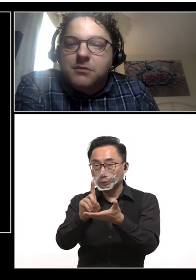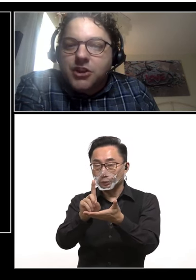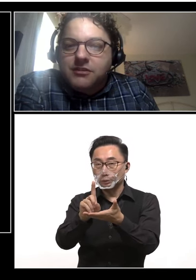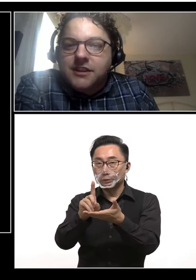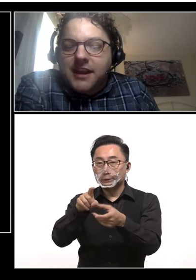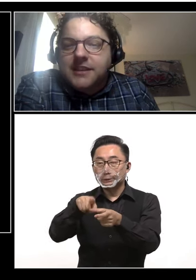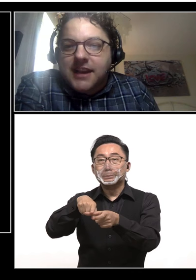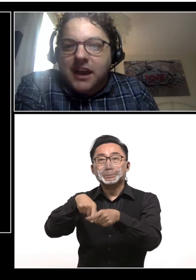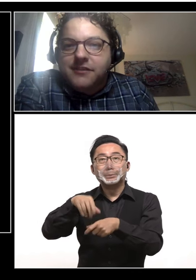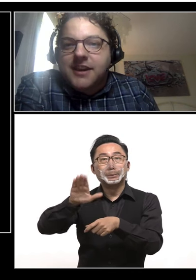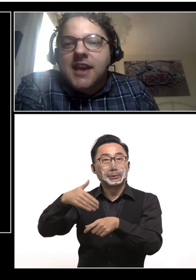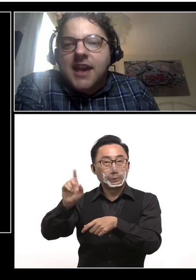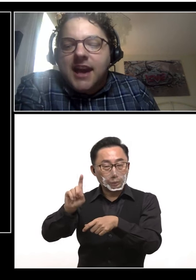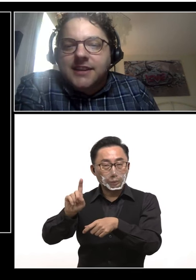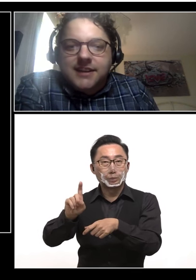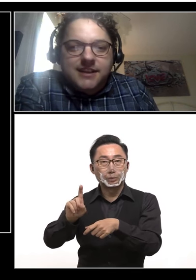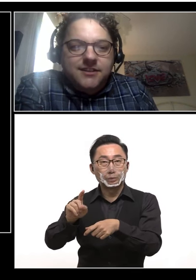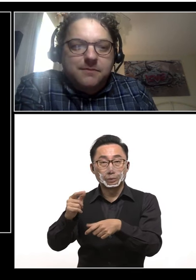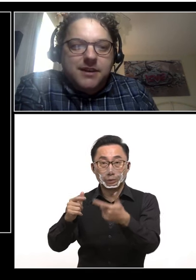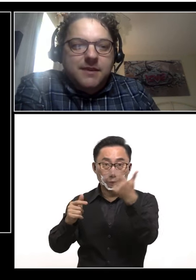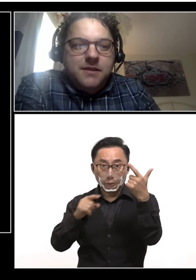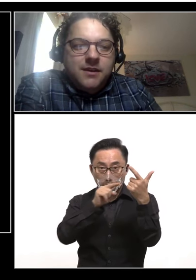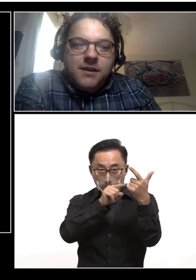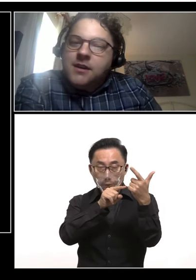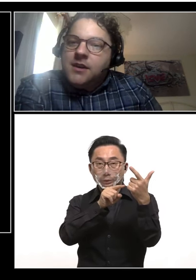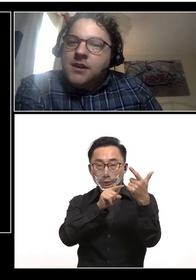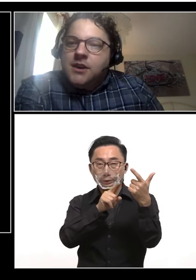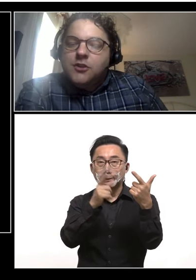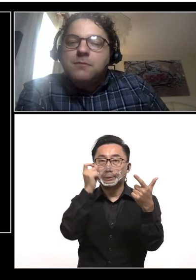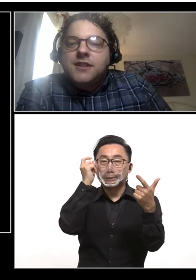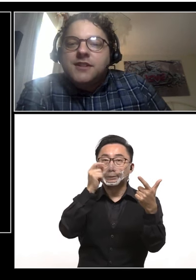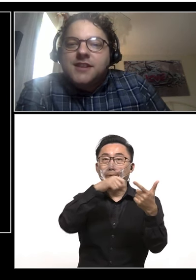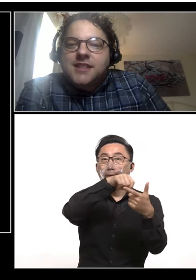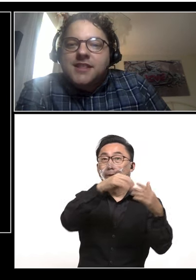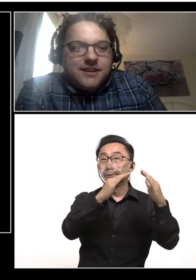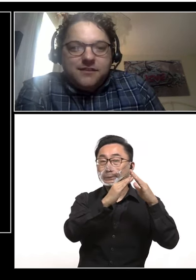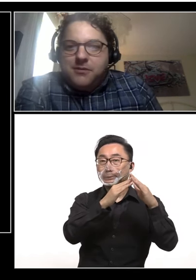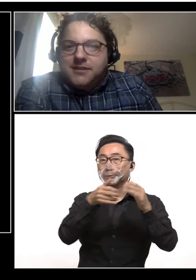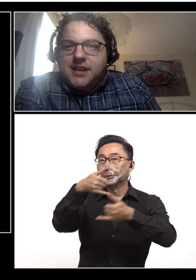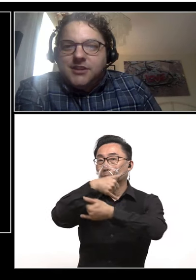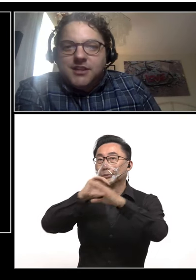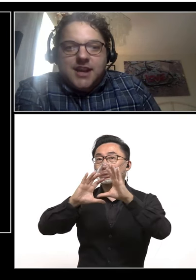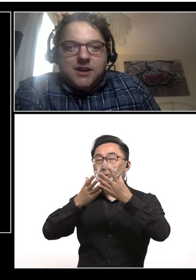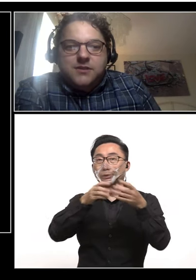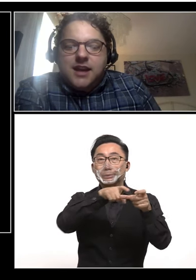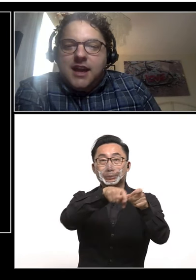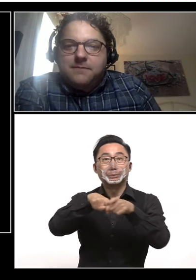the majority of that is our cafe and our dance company. So moving to the end of the presentation